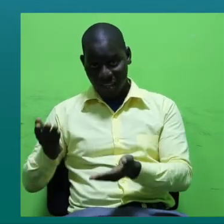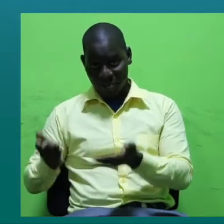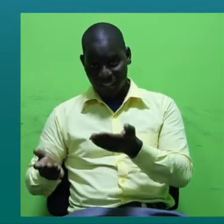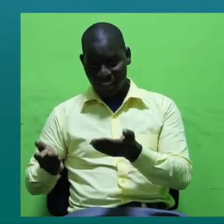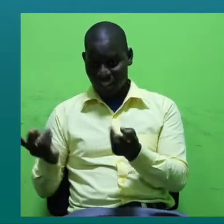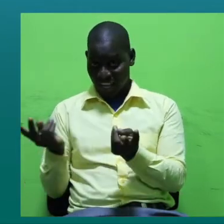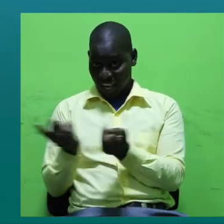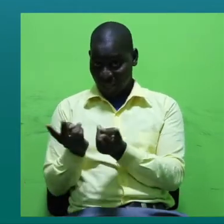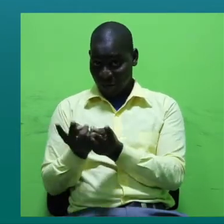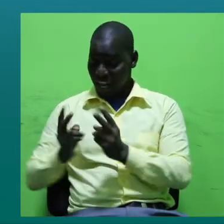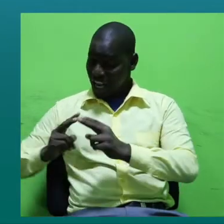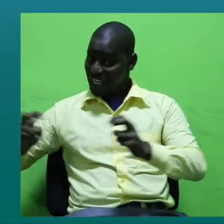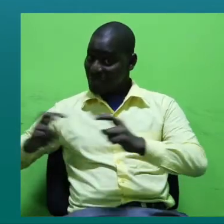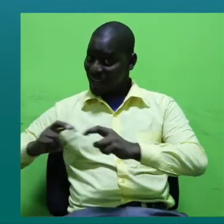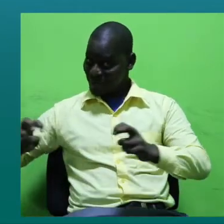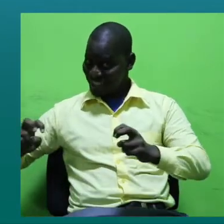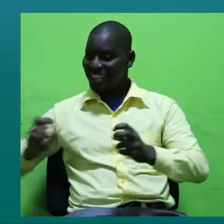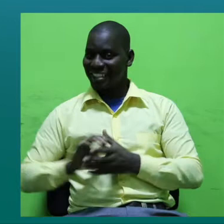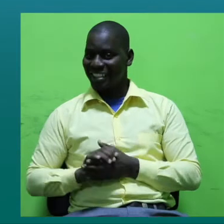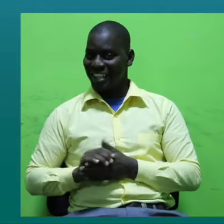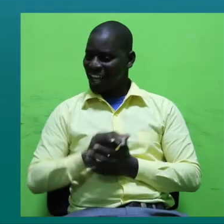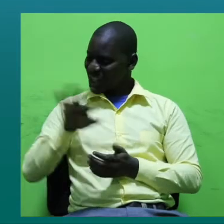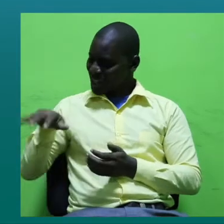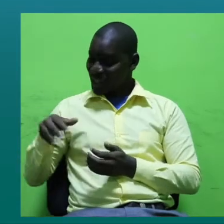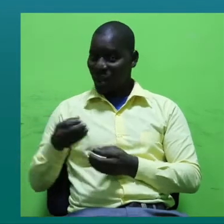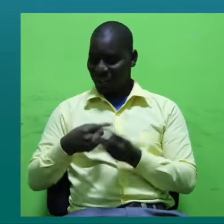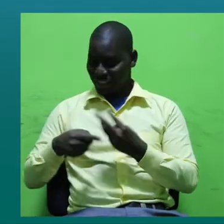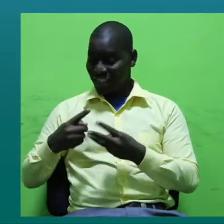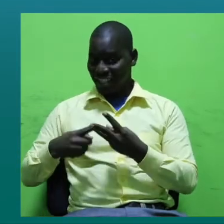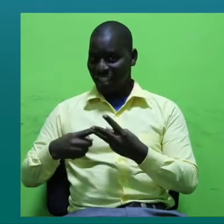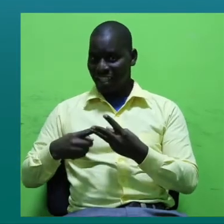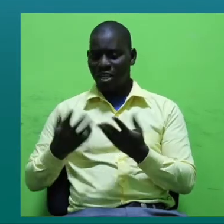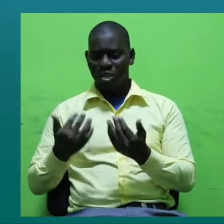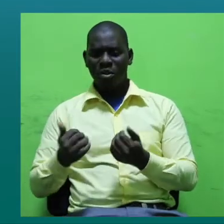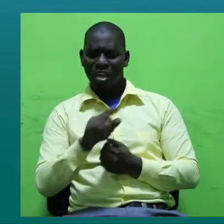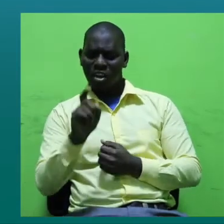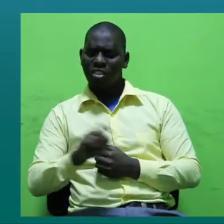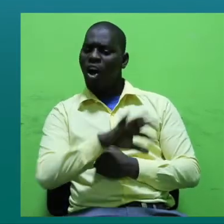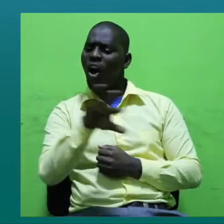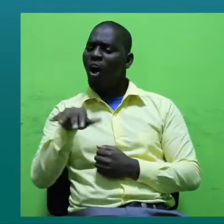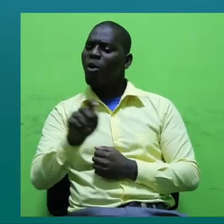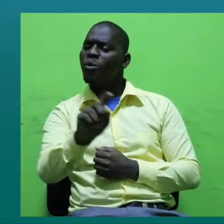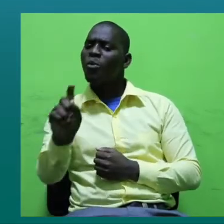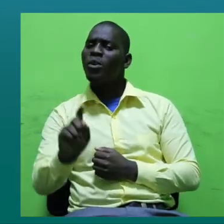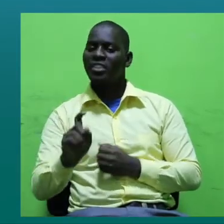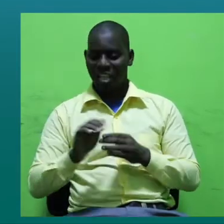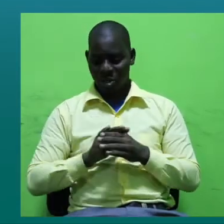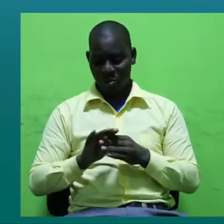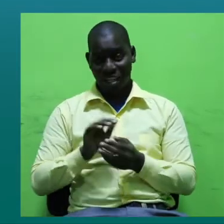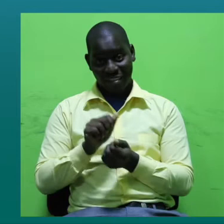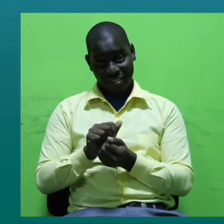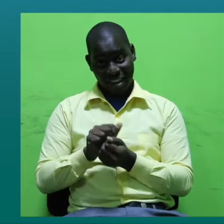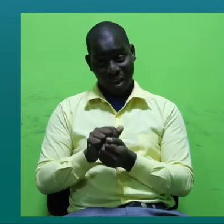measurements, and experimentation. Through these basic skills, you can answer all the questions about